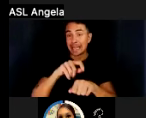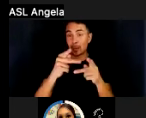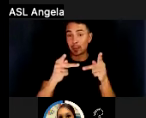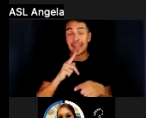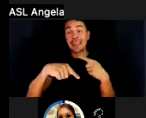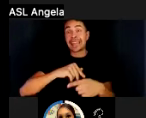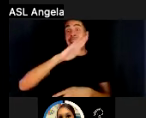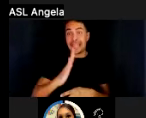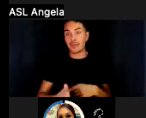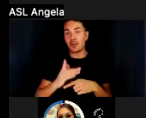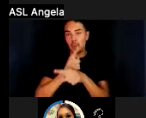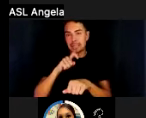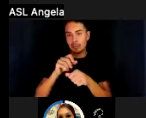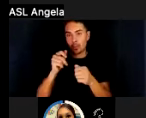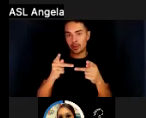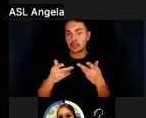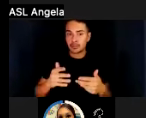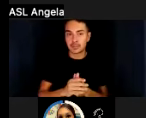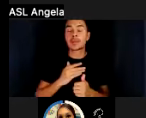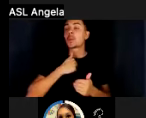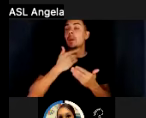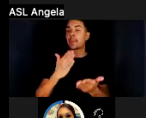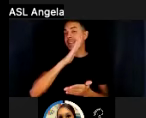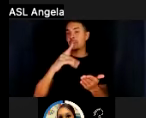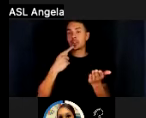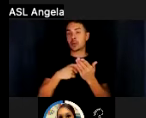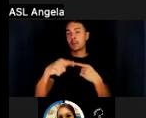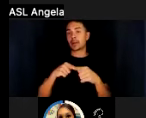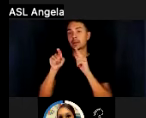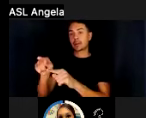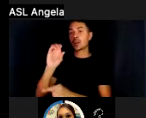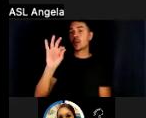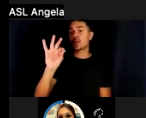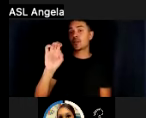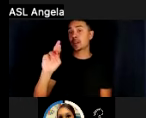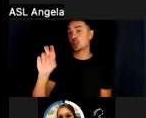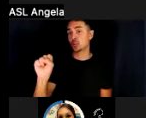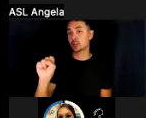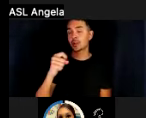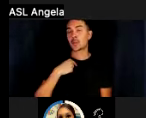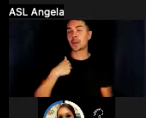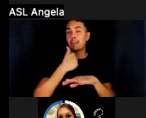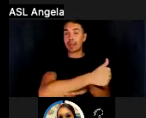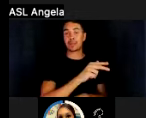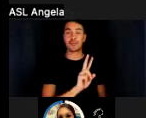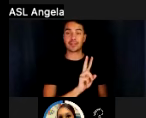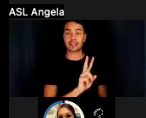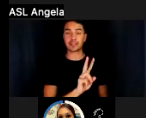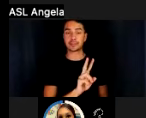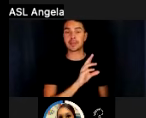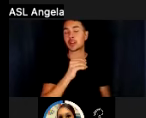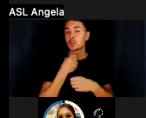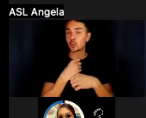never talk about the offenders, or we kind of have a certain way that we talk about them. We're blaming victims and kind